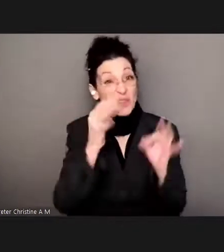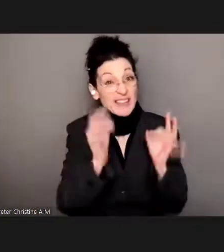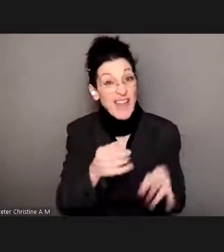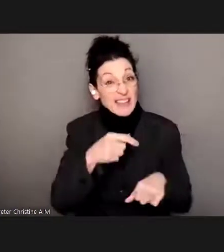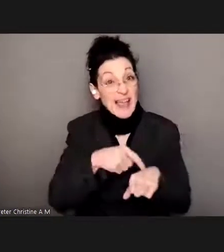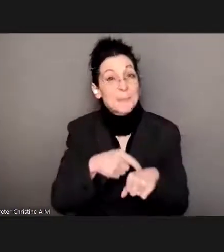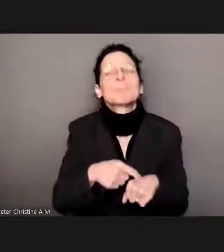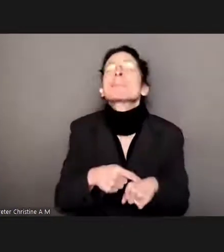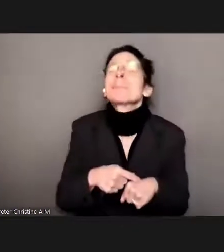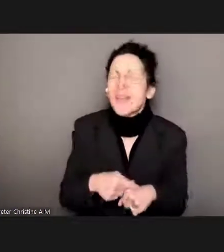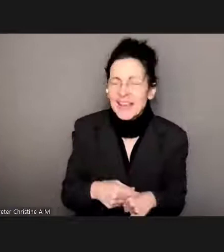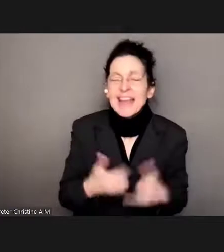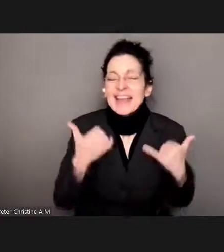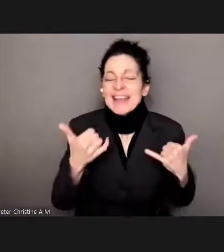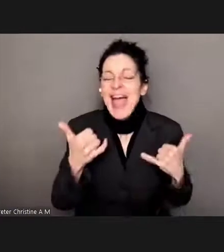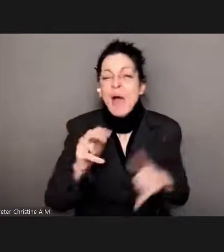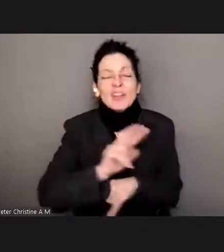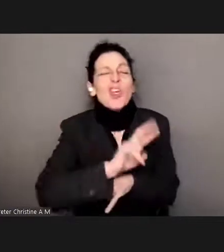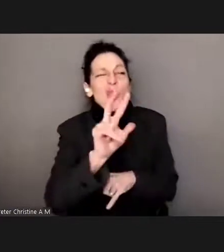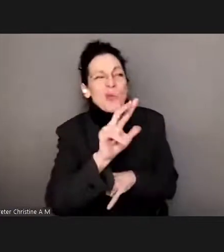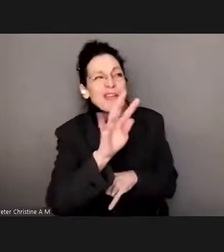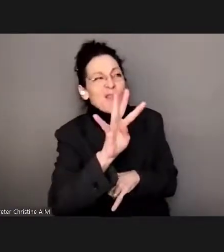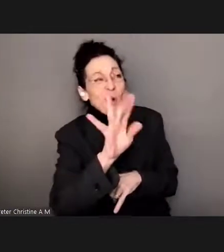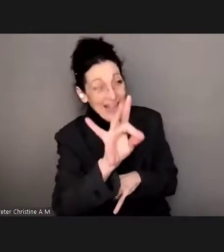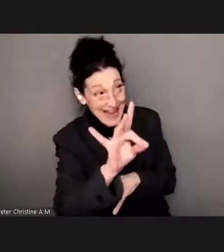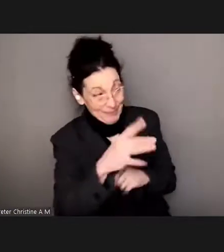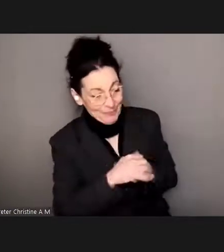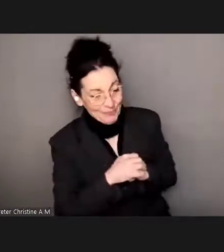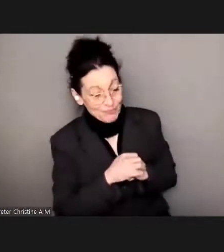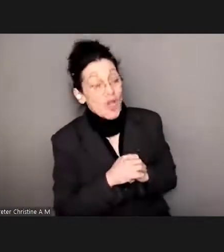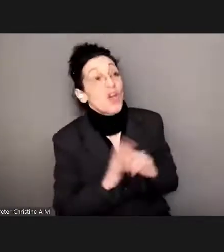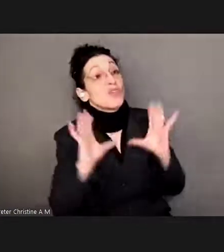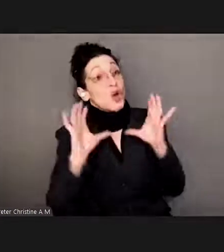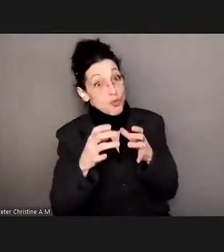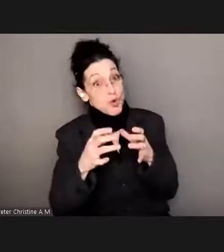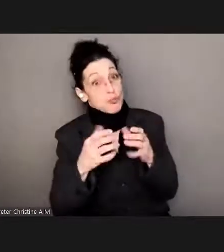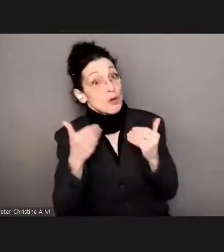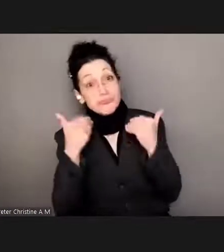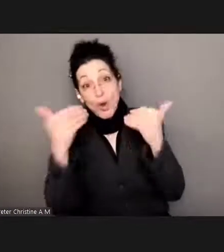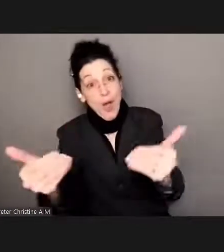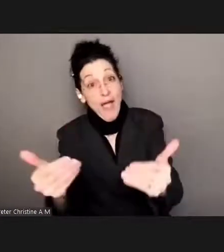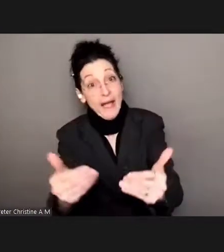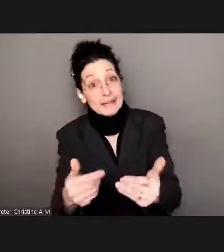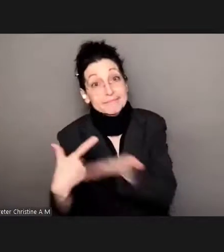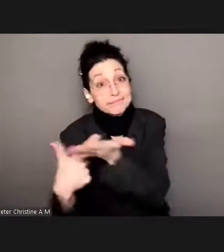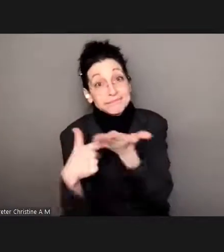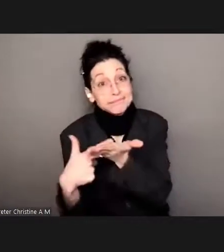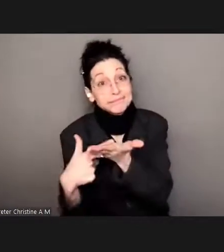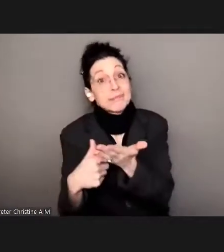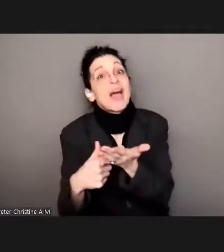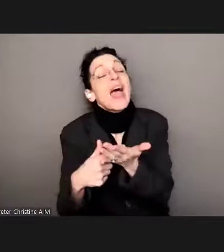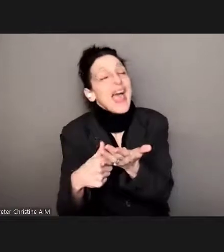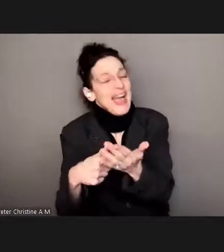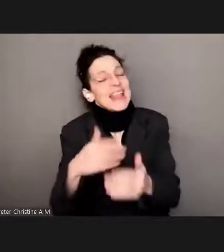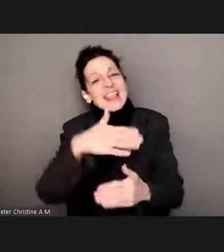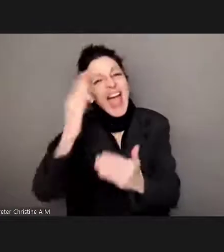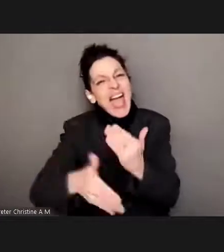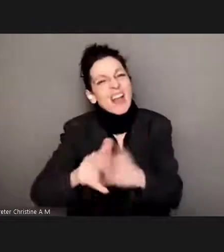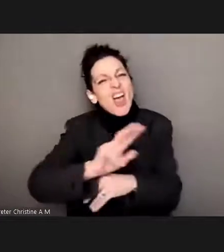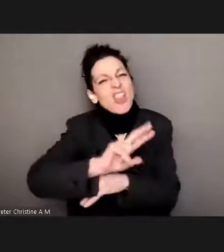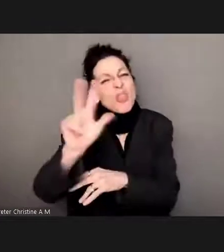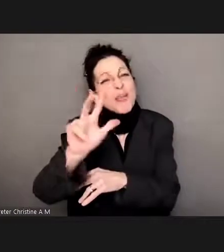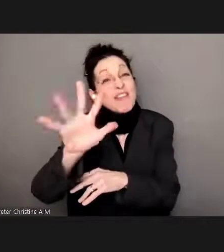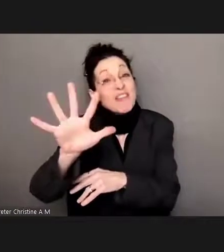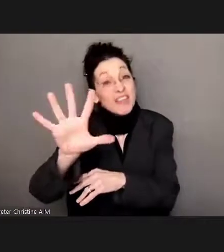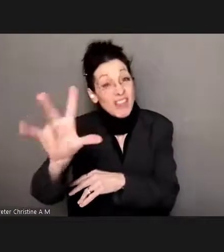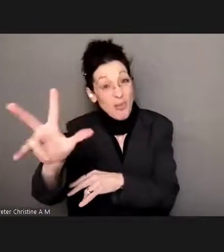At 3:53, I'm gonna bring everybody back. Okay, and you get 60 seconds to come back. So technically it's a 6 minute